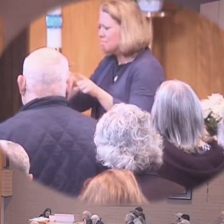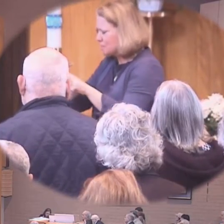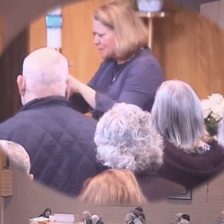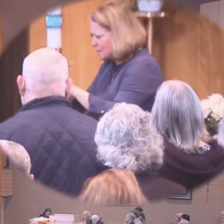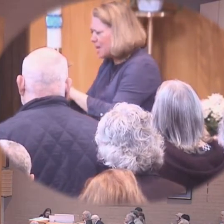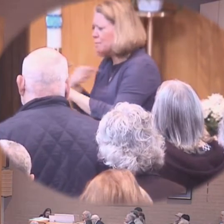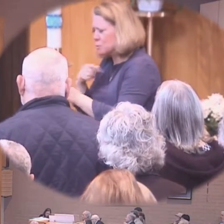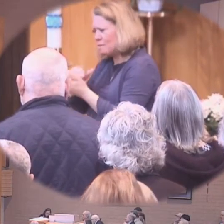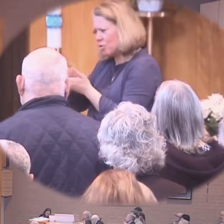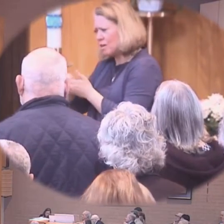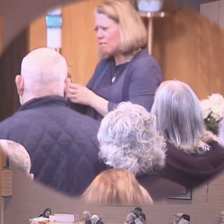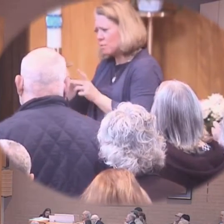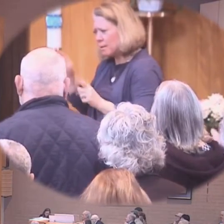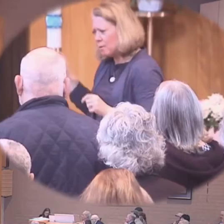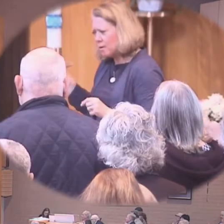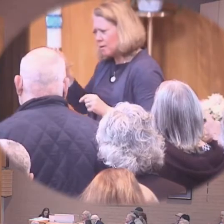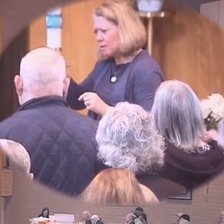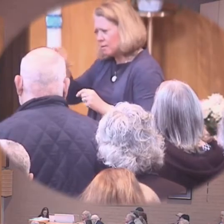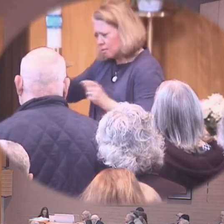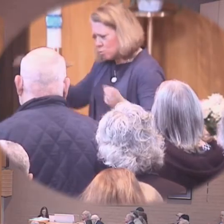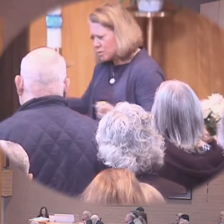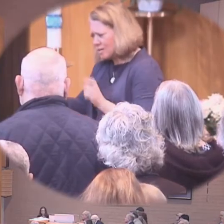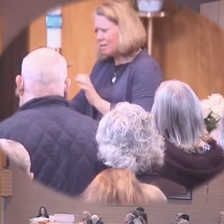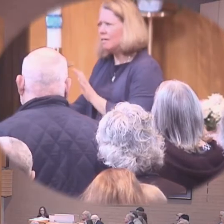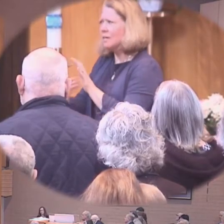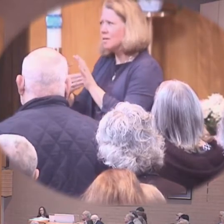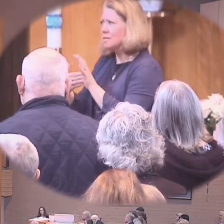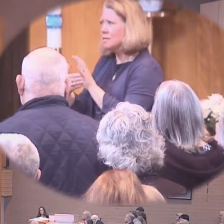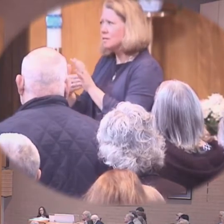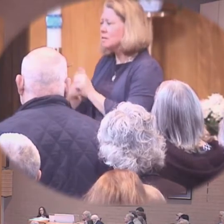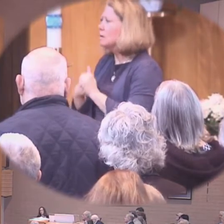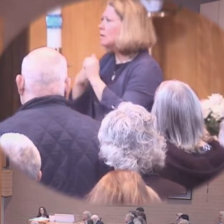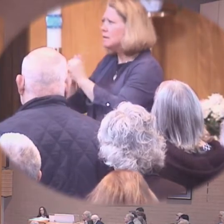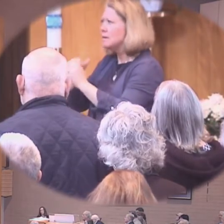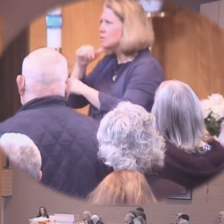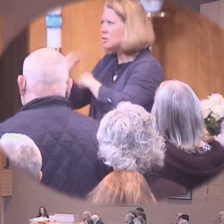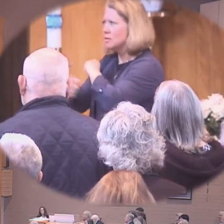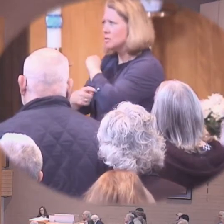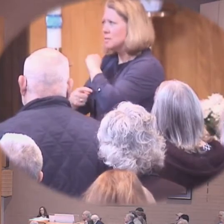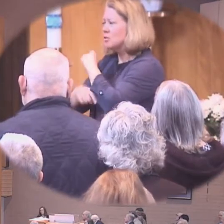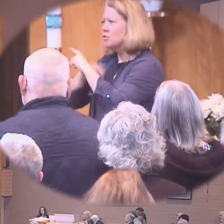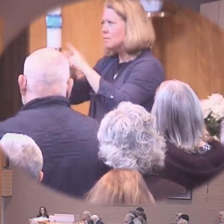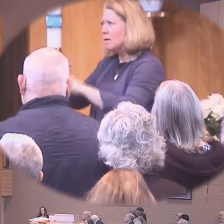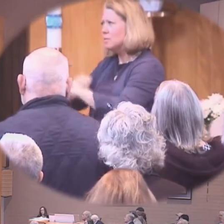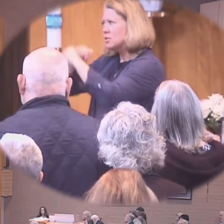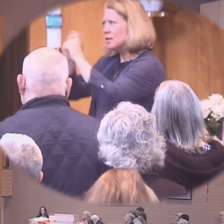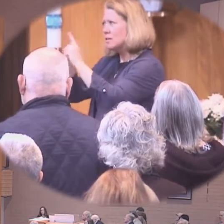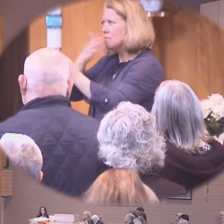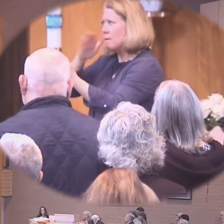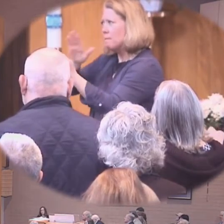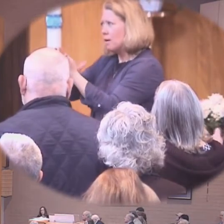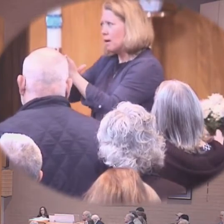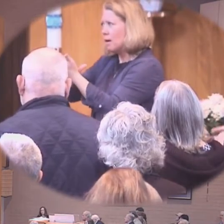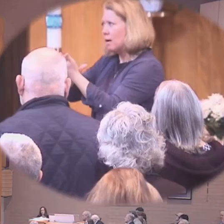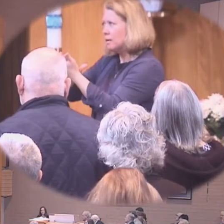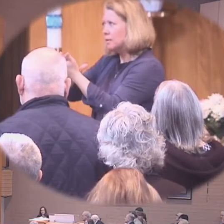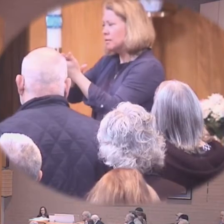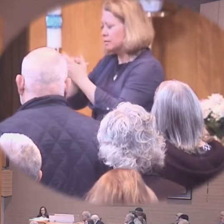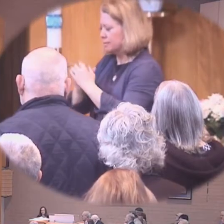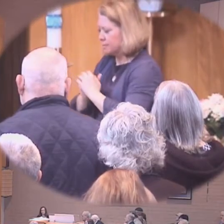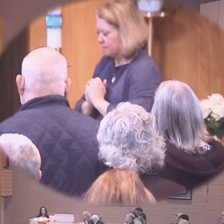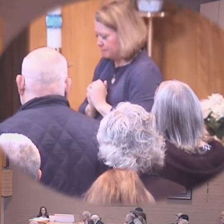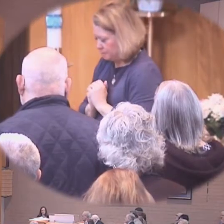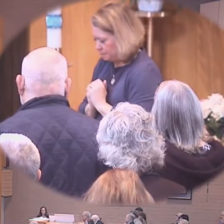this day our daily bread, and forgive us our trespasses, as we forgive those who trespass against